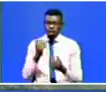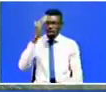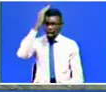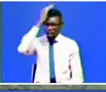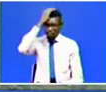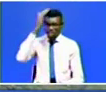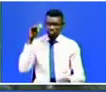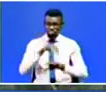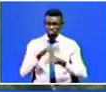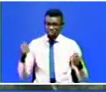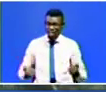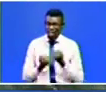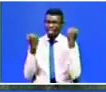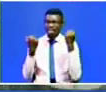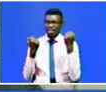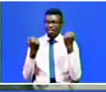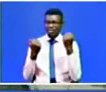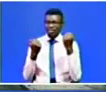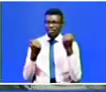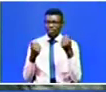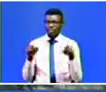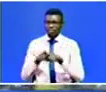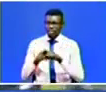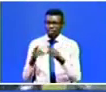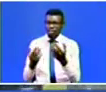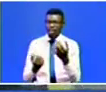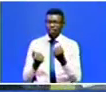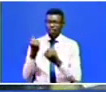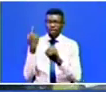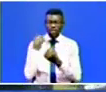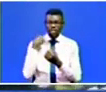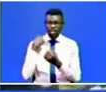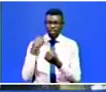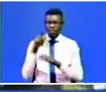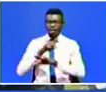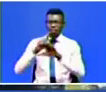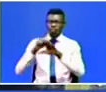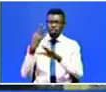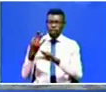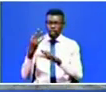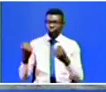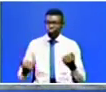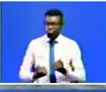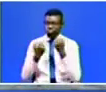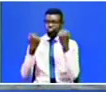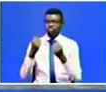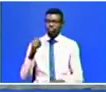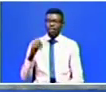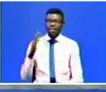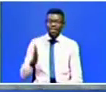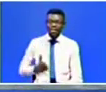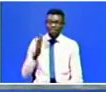evening accident came hours after a car ferrying three school principals was involved in an accident along the Naivasha Maimahi